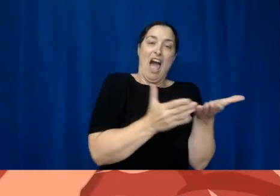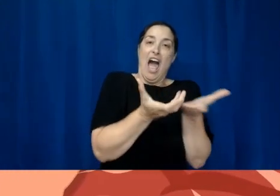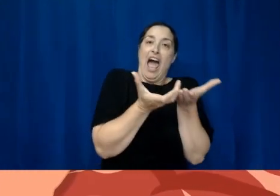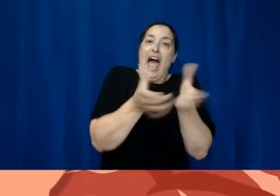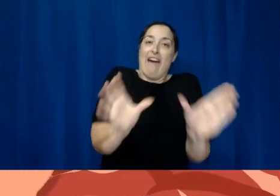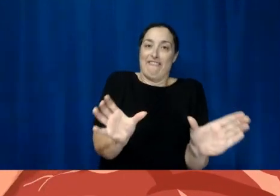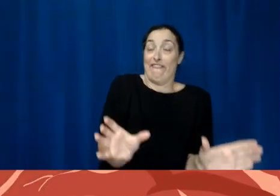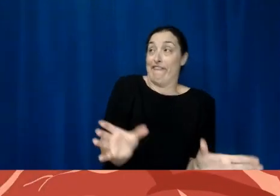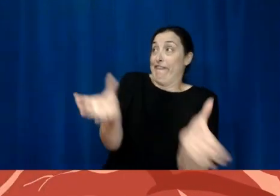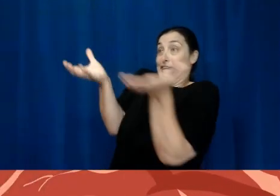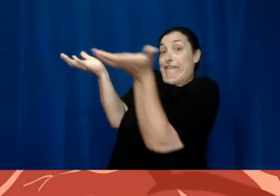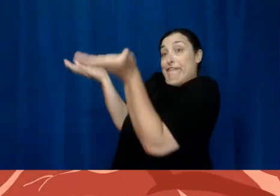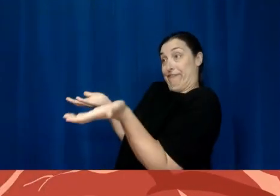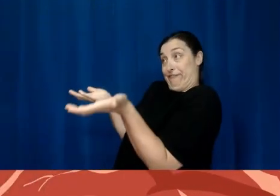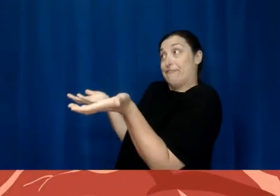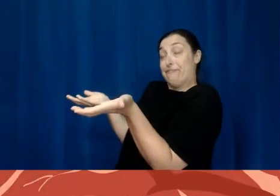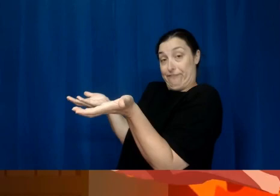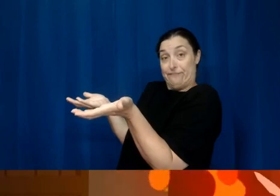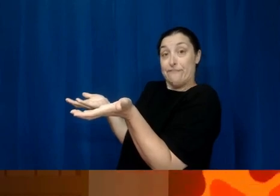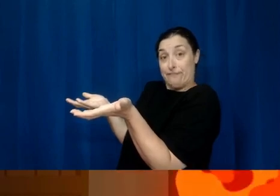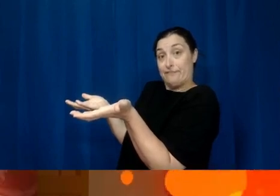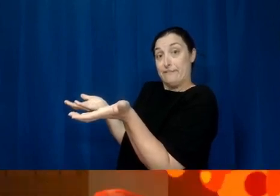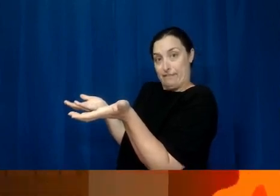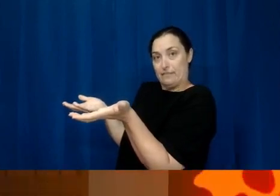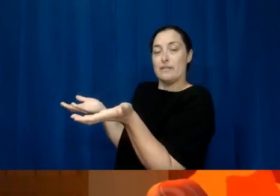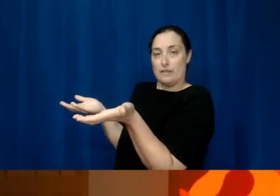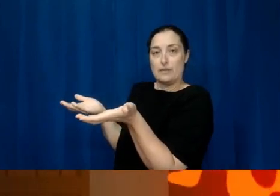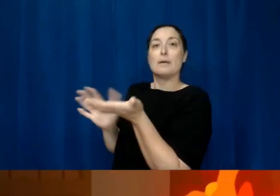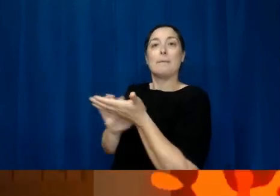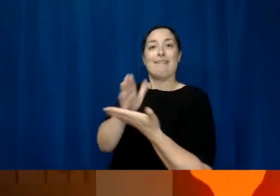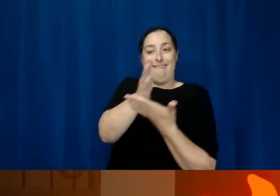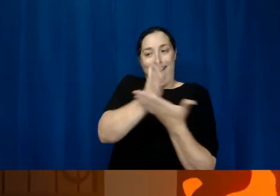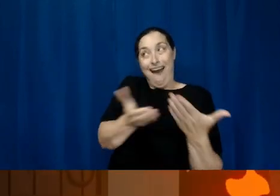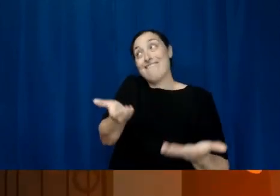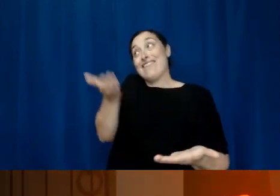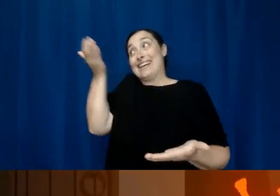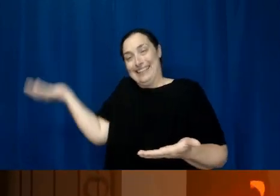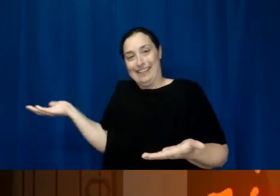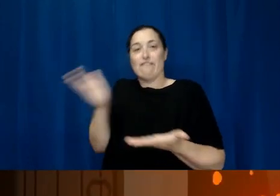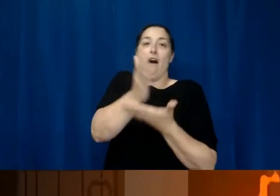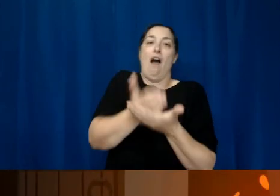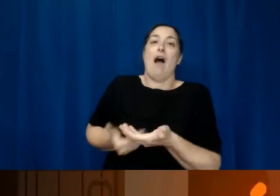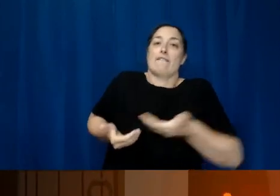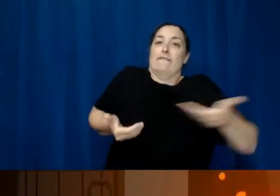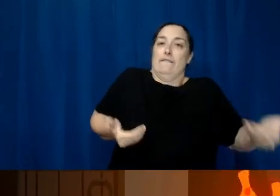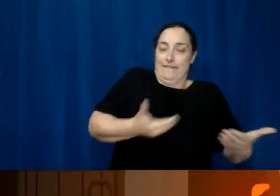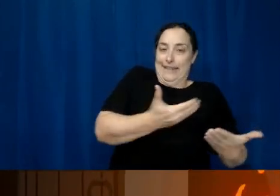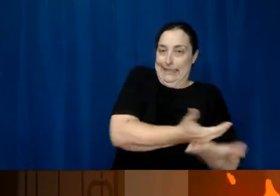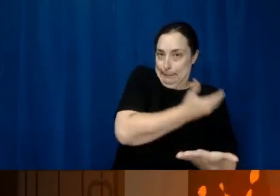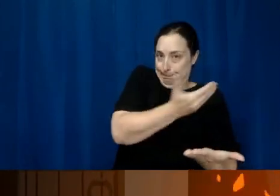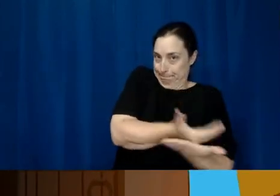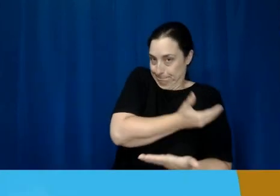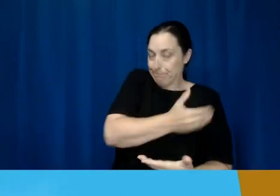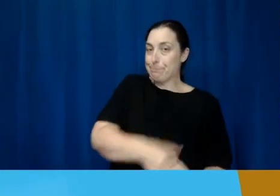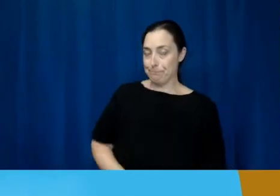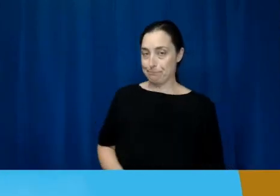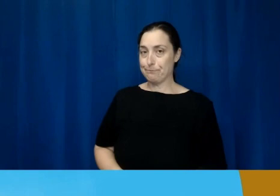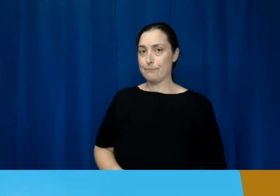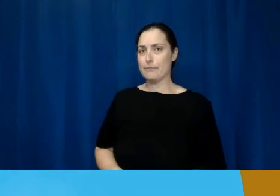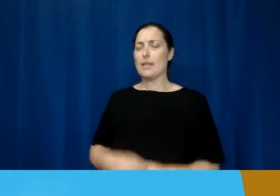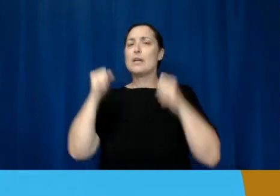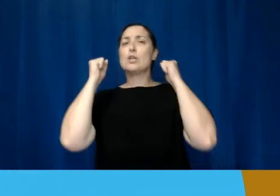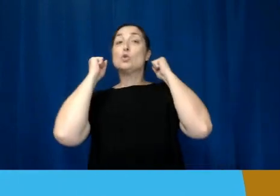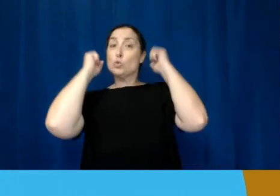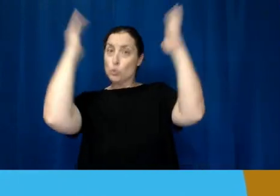their feast into 2 portions, sacrificing one to the gods and keeping the other for themselves. However, Zeus